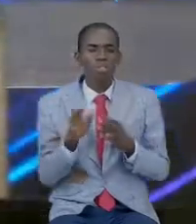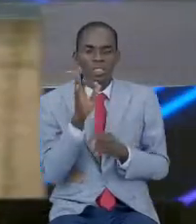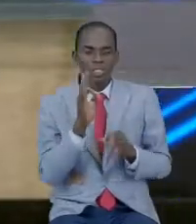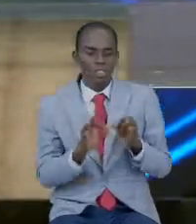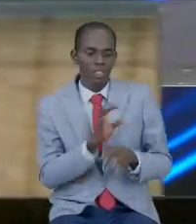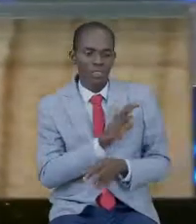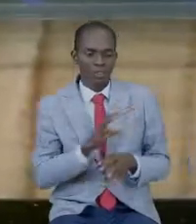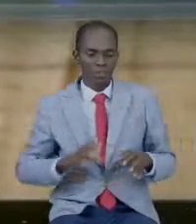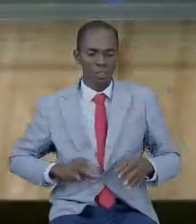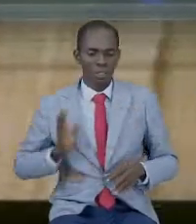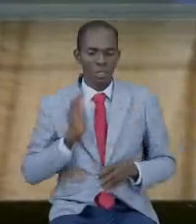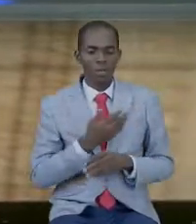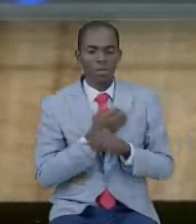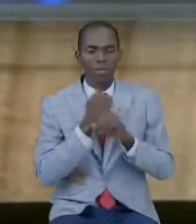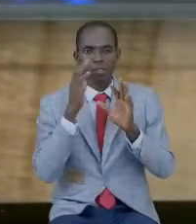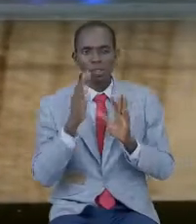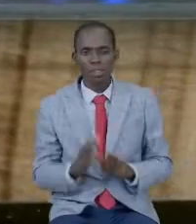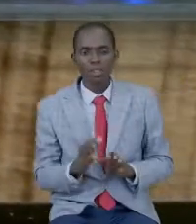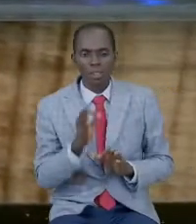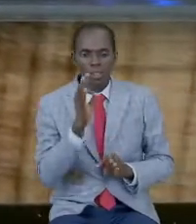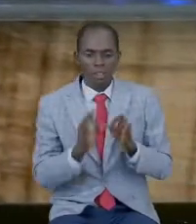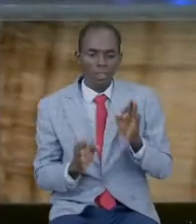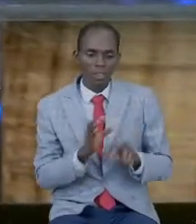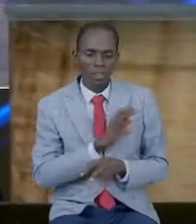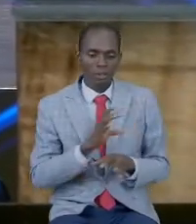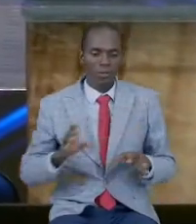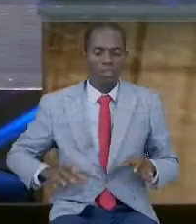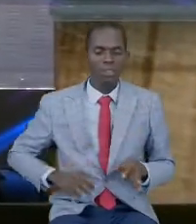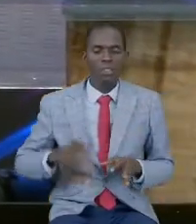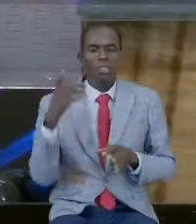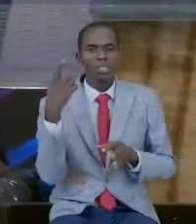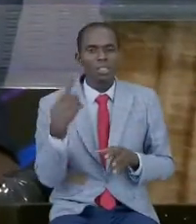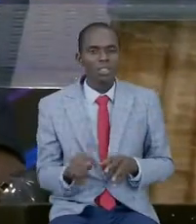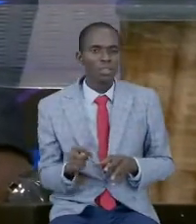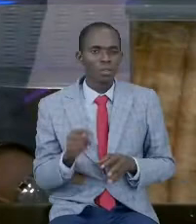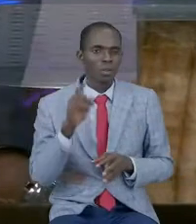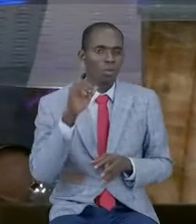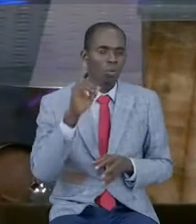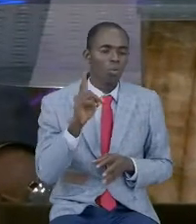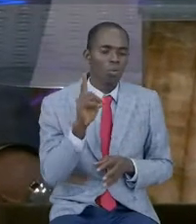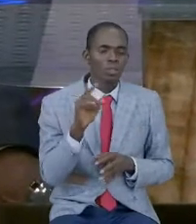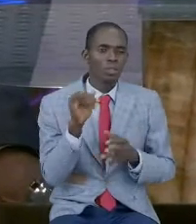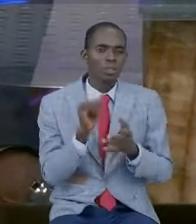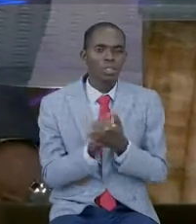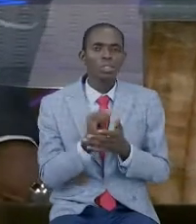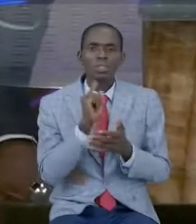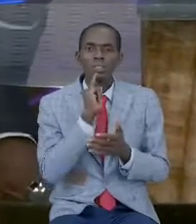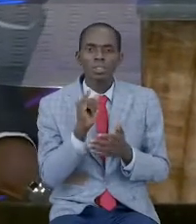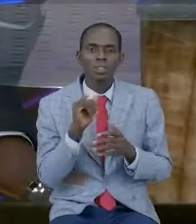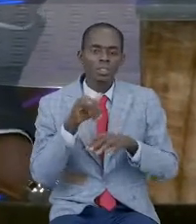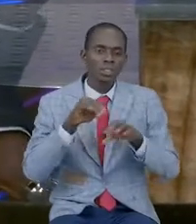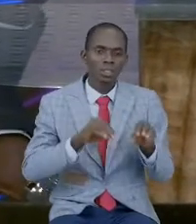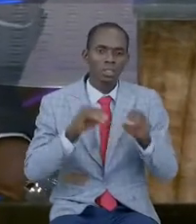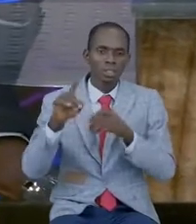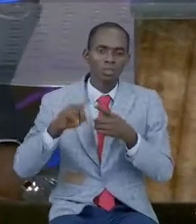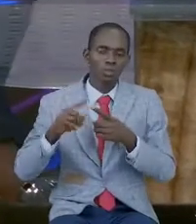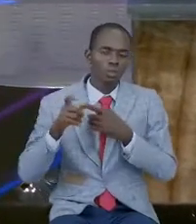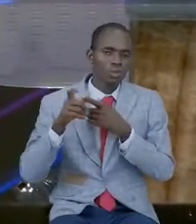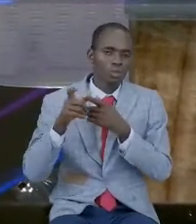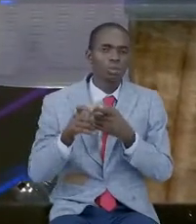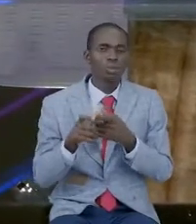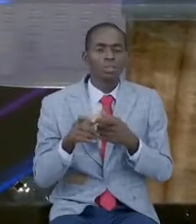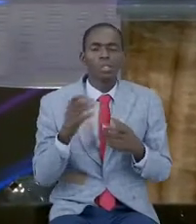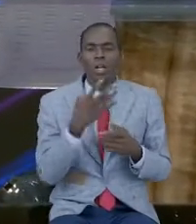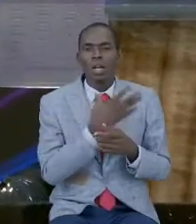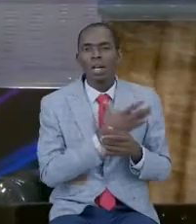a Savior, if Christ the forerunner of our faith, if the first fruit be